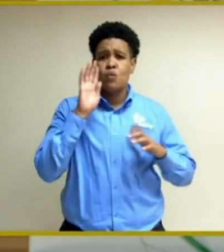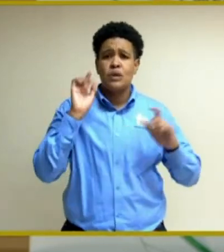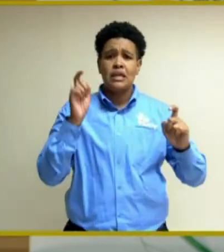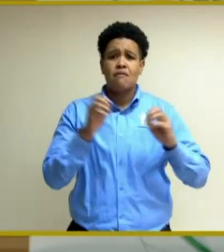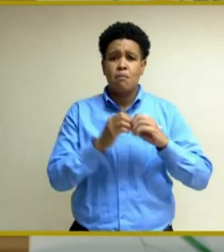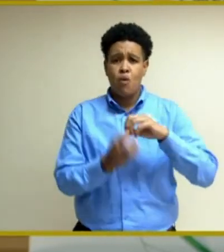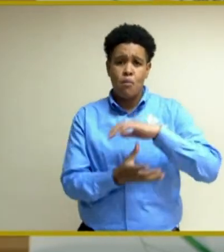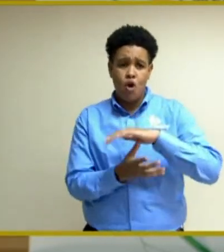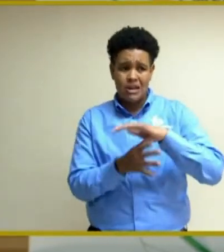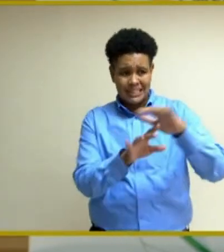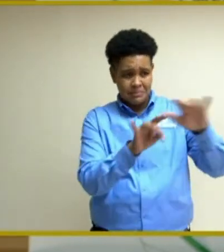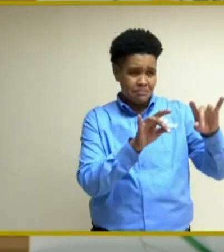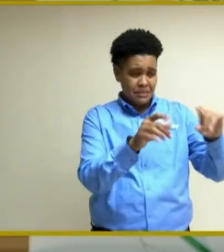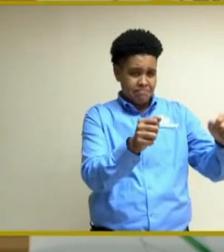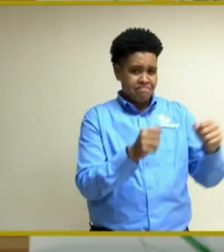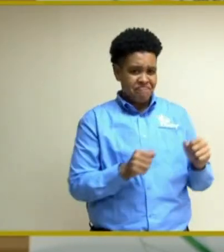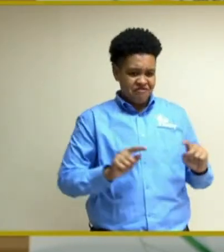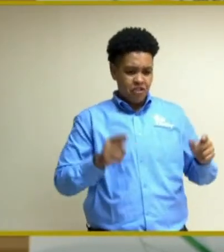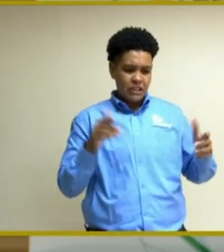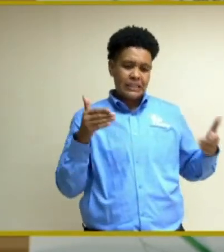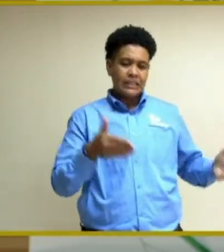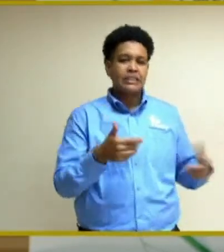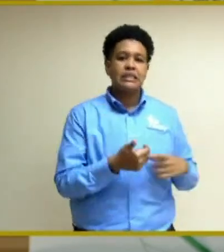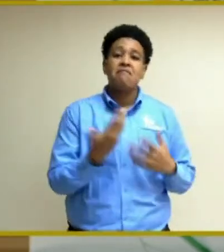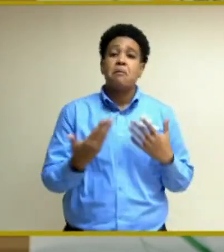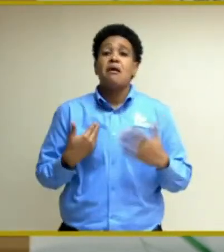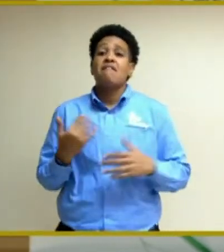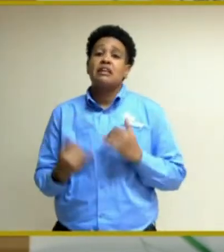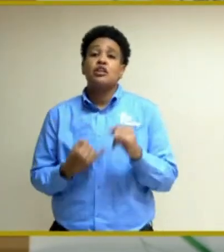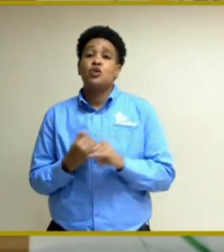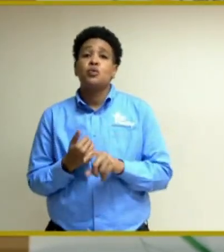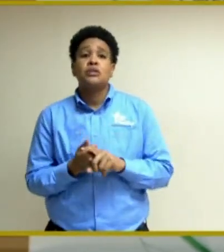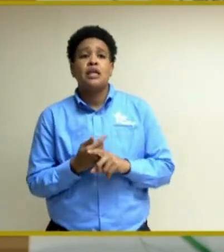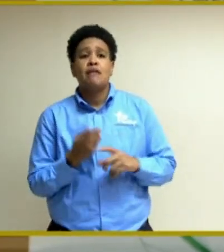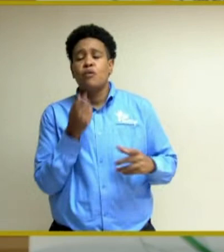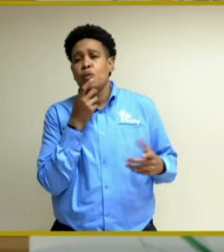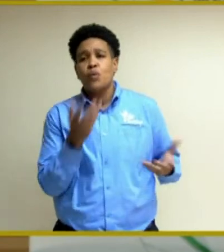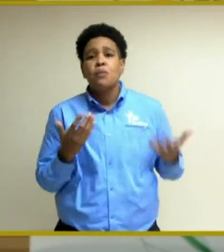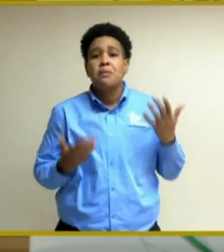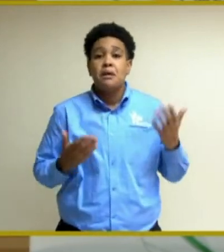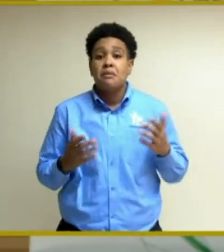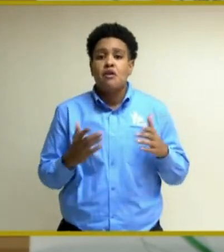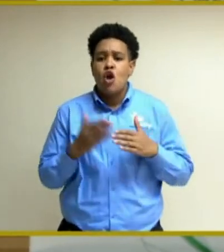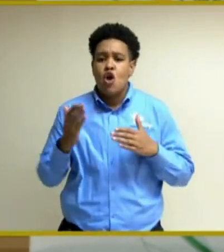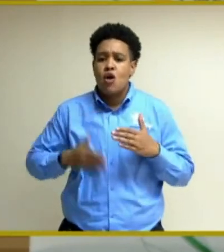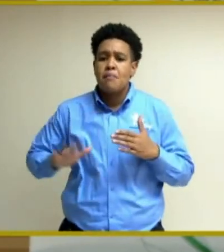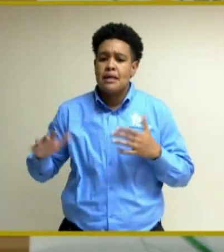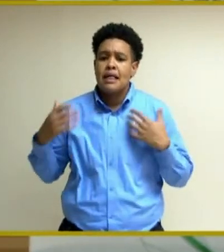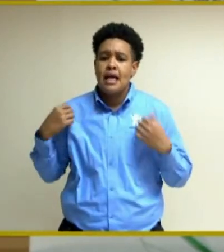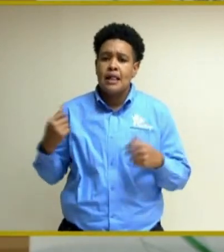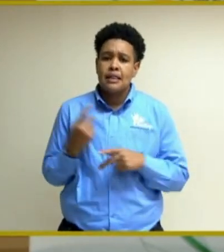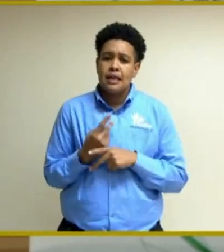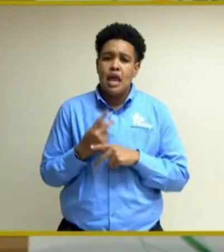greater priority, and you may have institutions that may have completed their